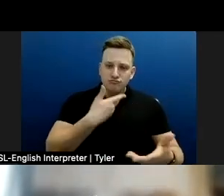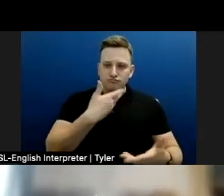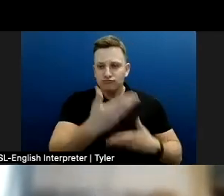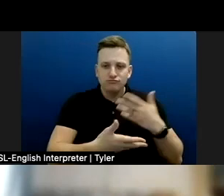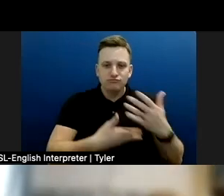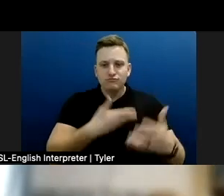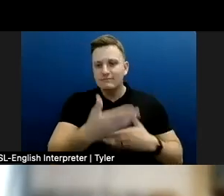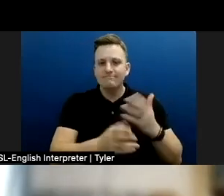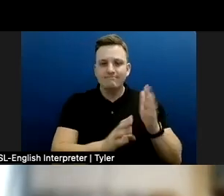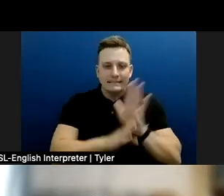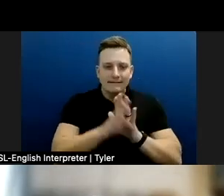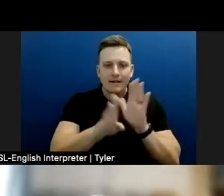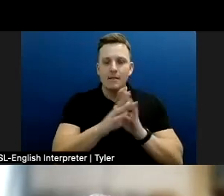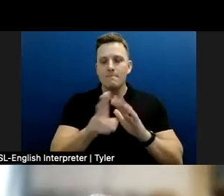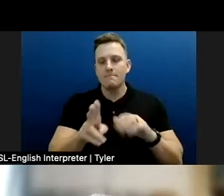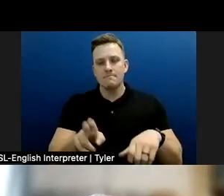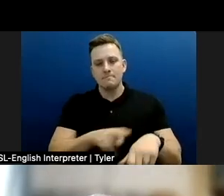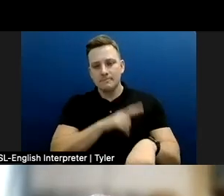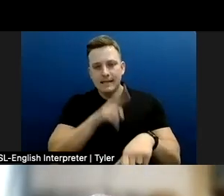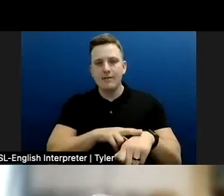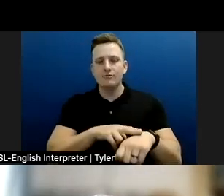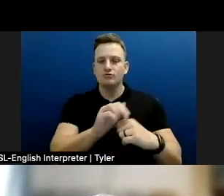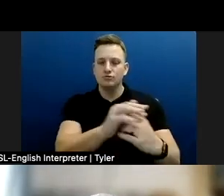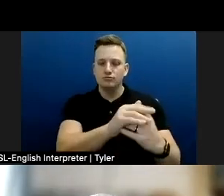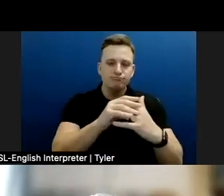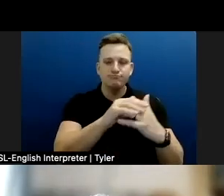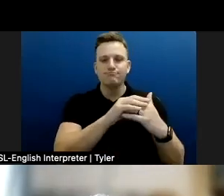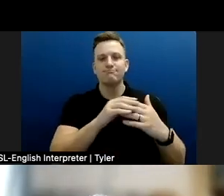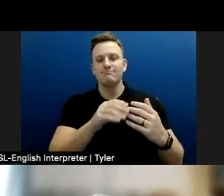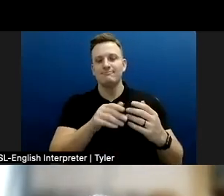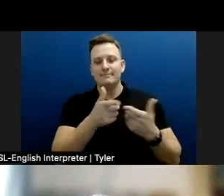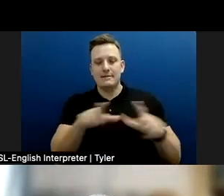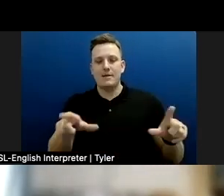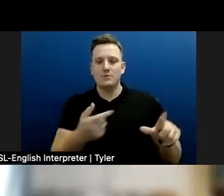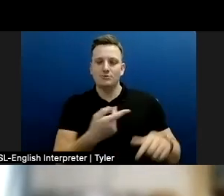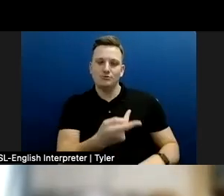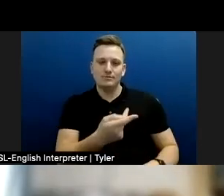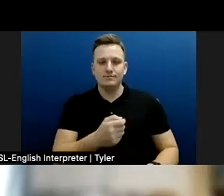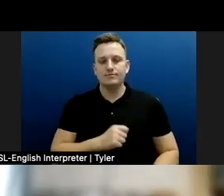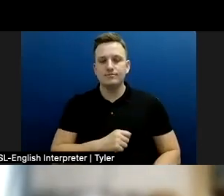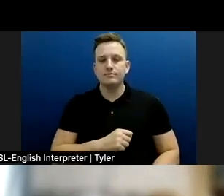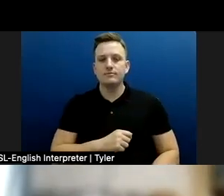a kind of natural tactile language can develop. And there's a